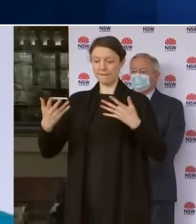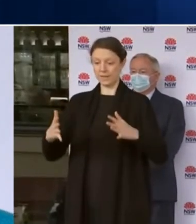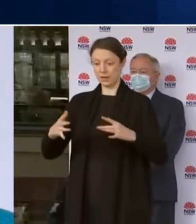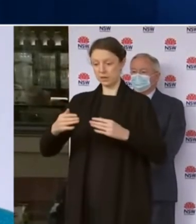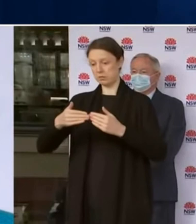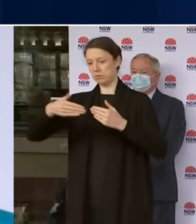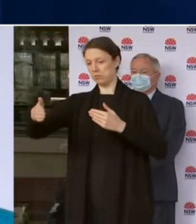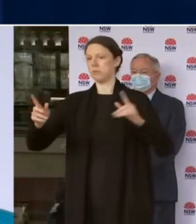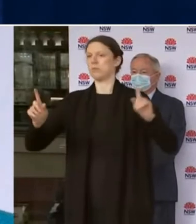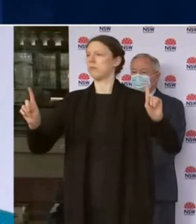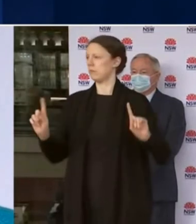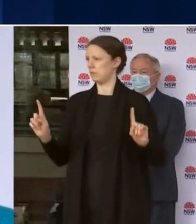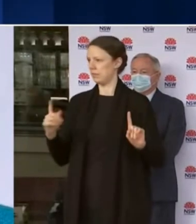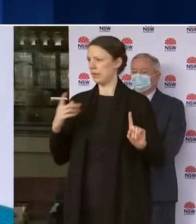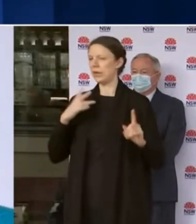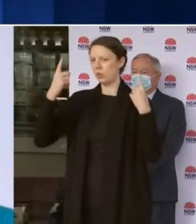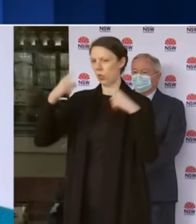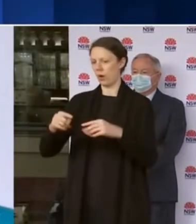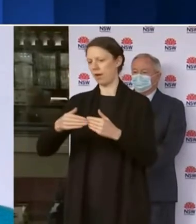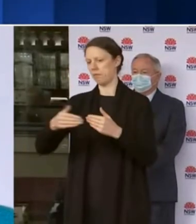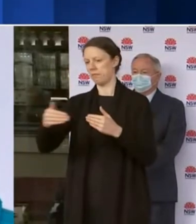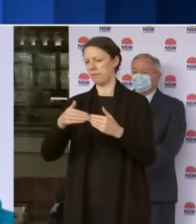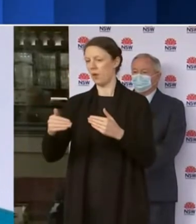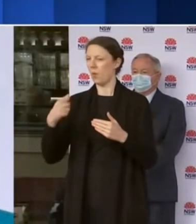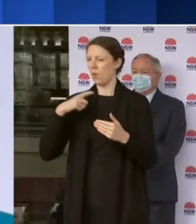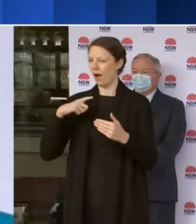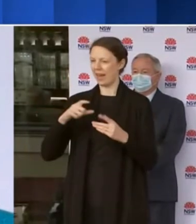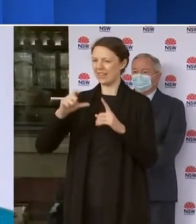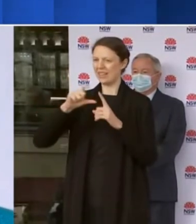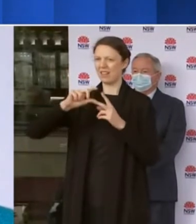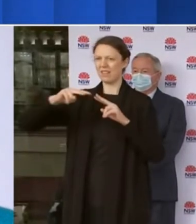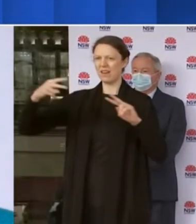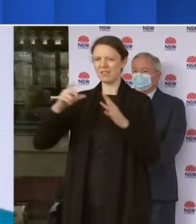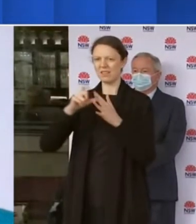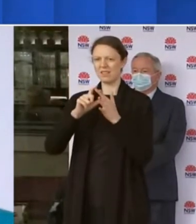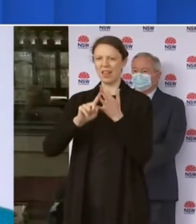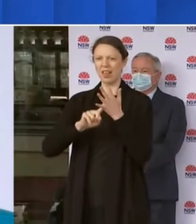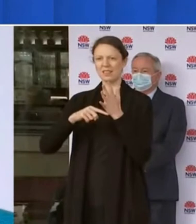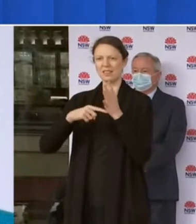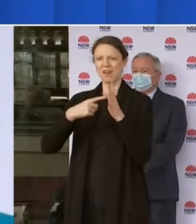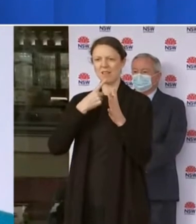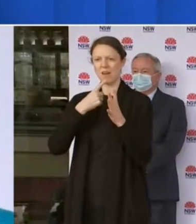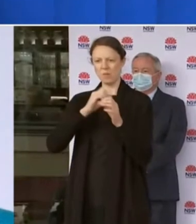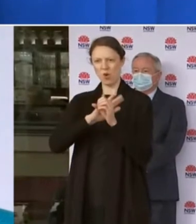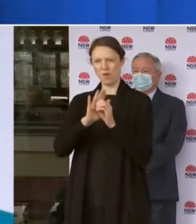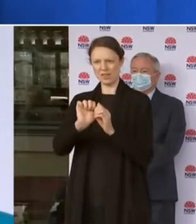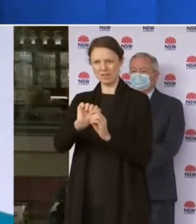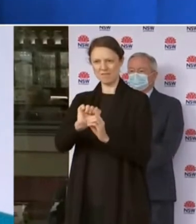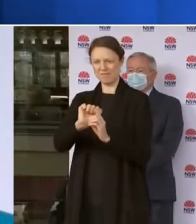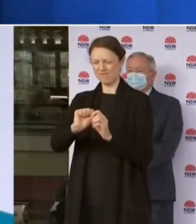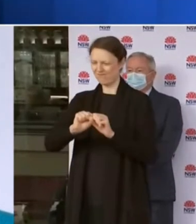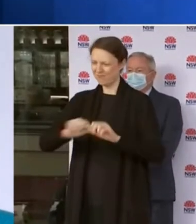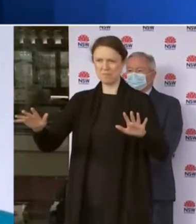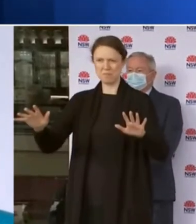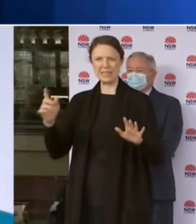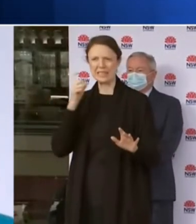because when you know that you've got such a transmissible variant circulating overseas and potentially